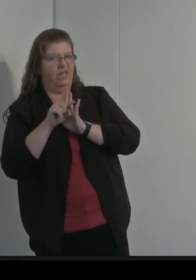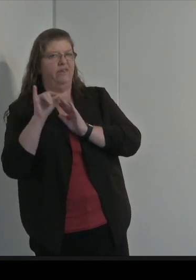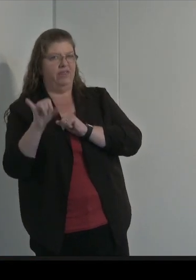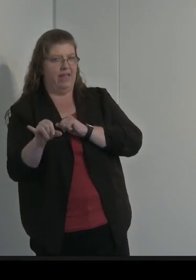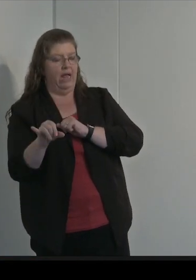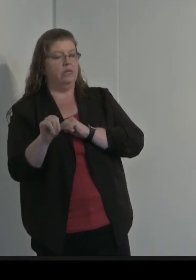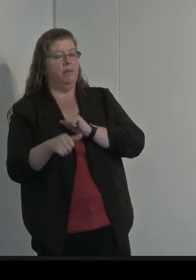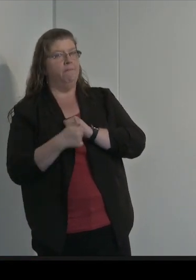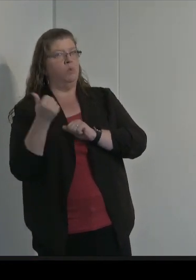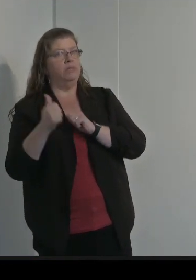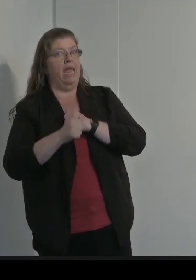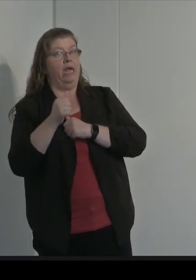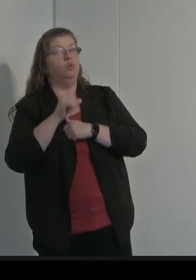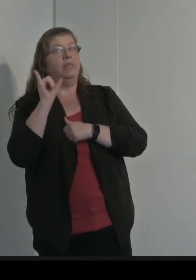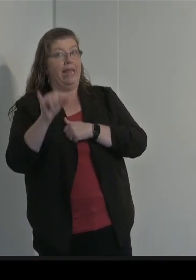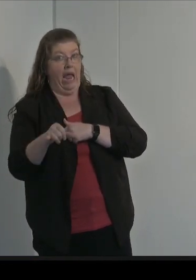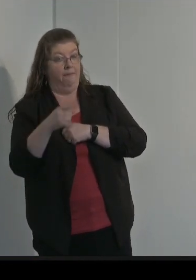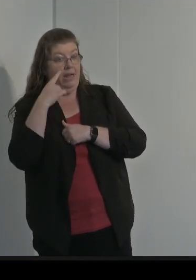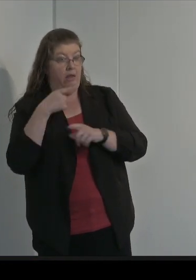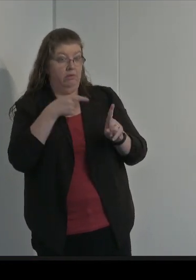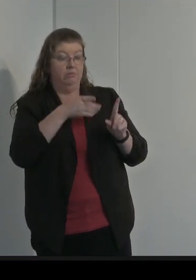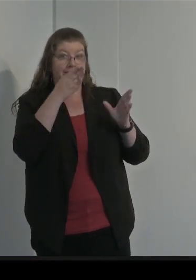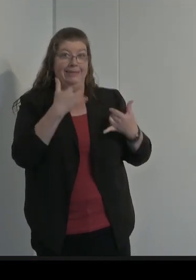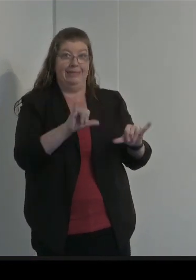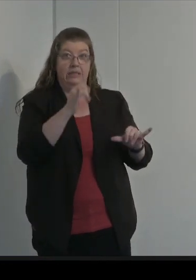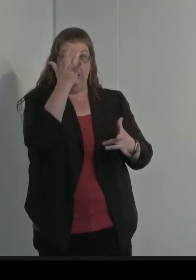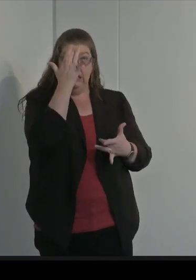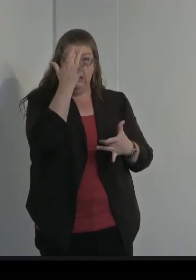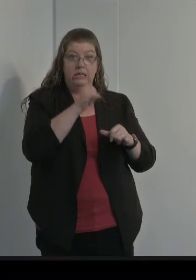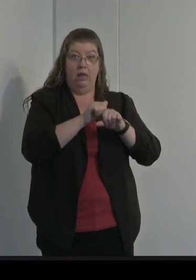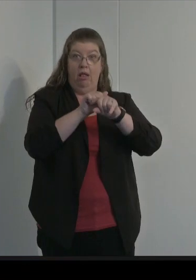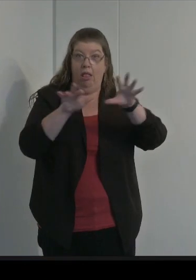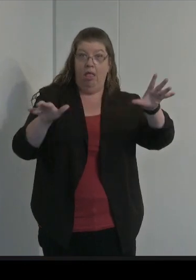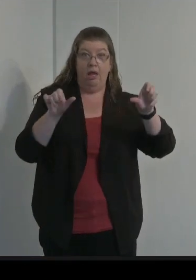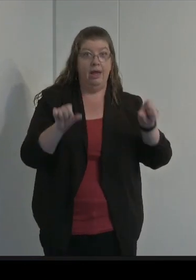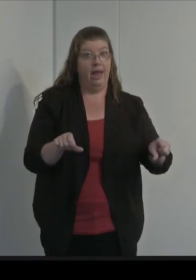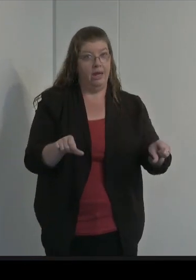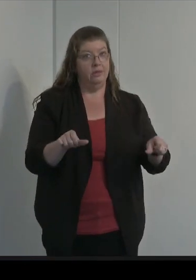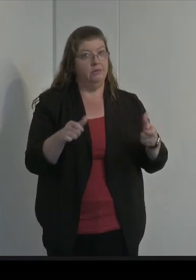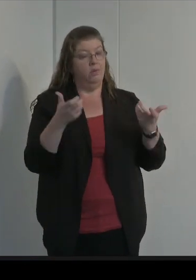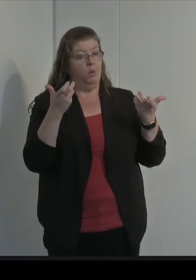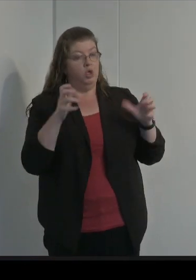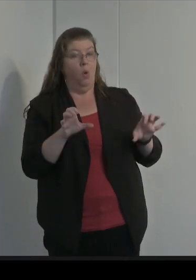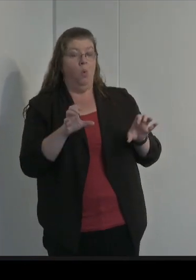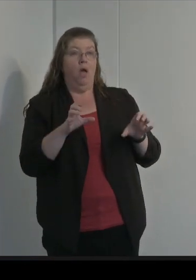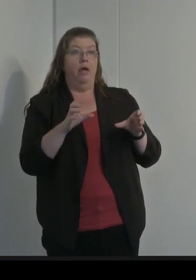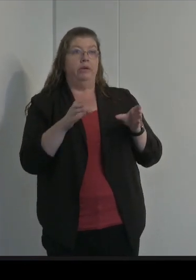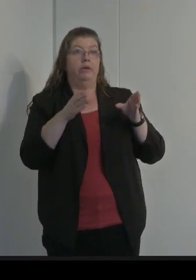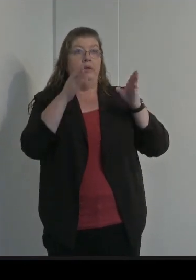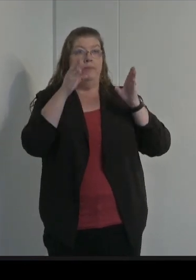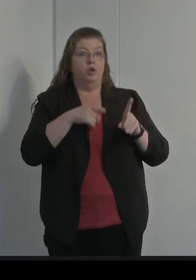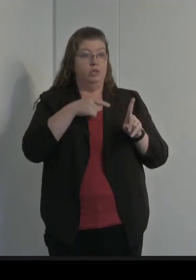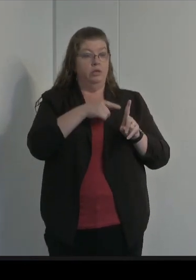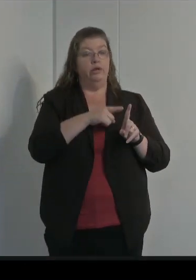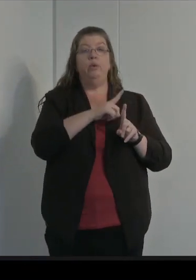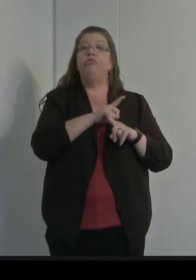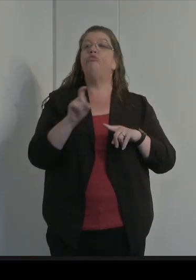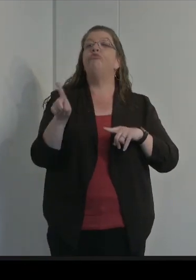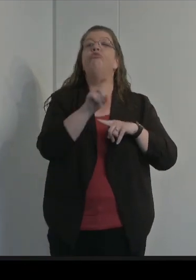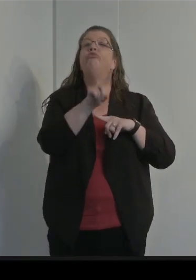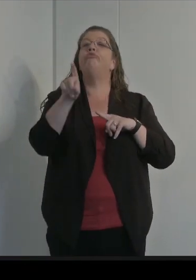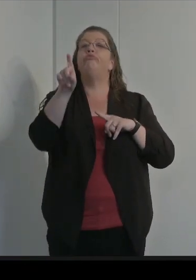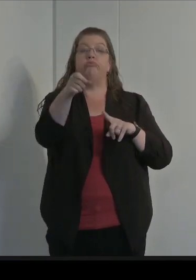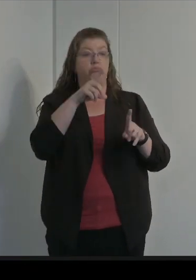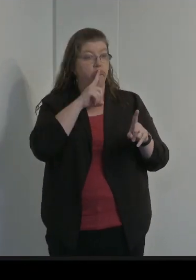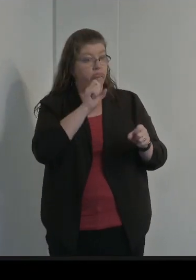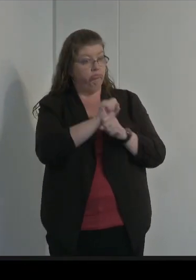of the most dangerous type of test to have, because what you don't want is somebody walking around in the community who